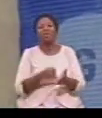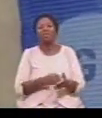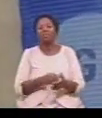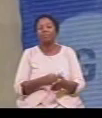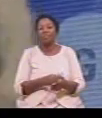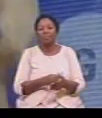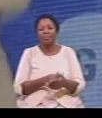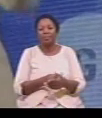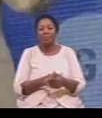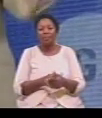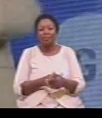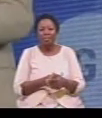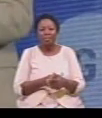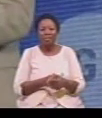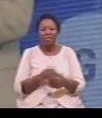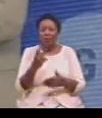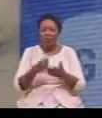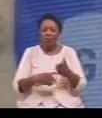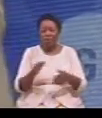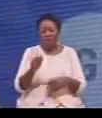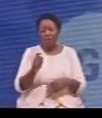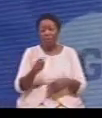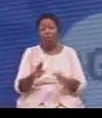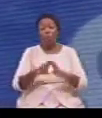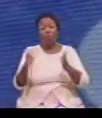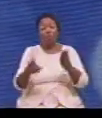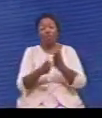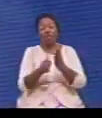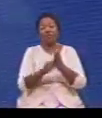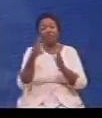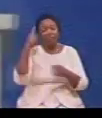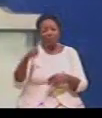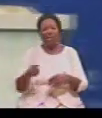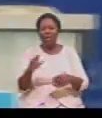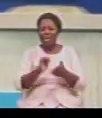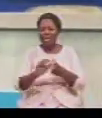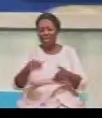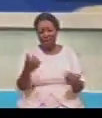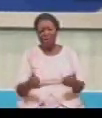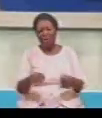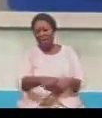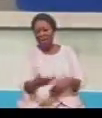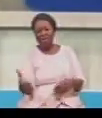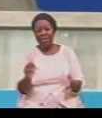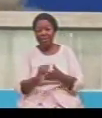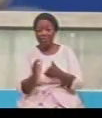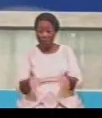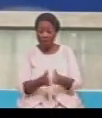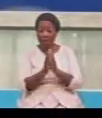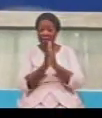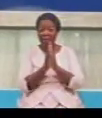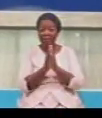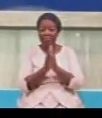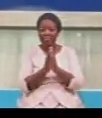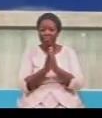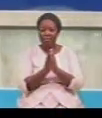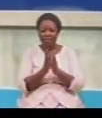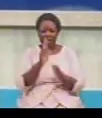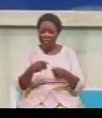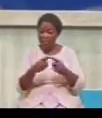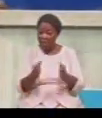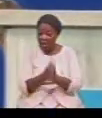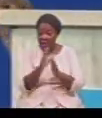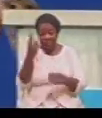it. What an open check. That now, anything you ask, are you going to ask